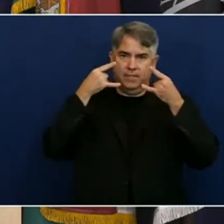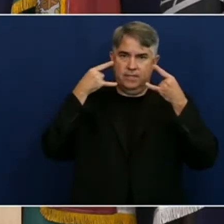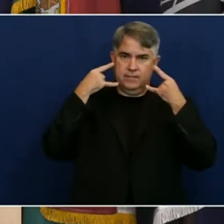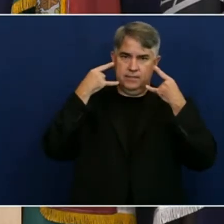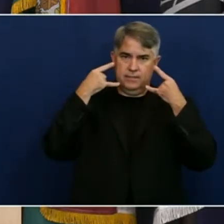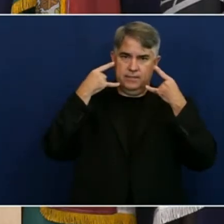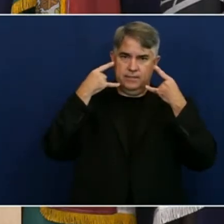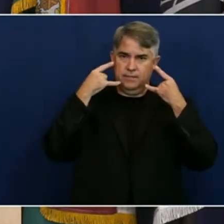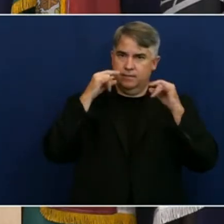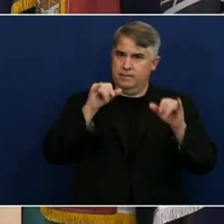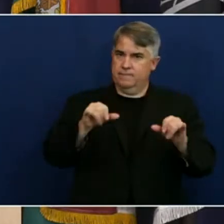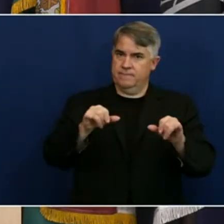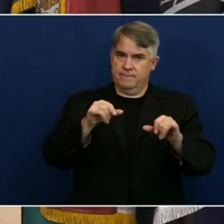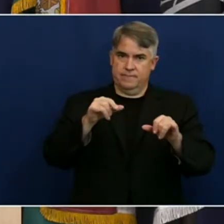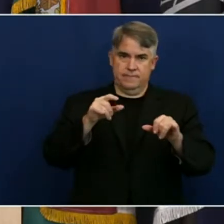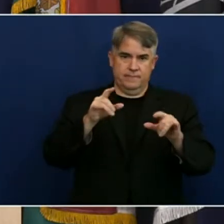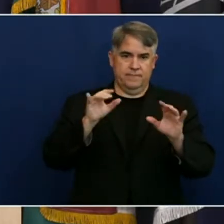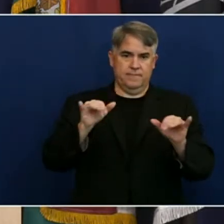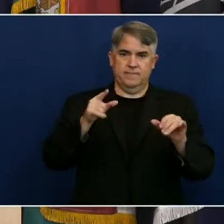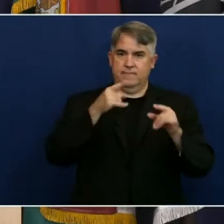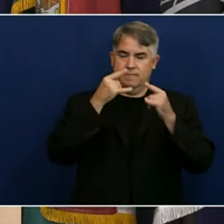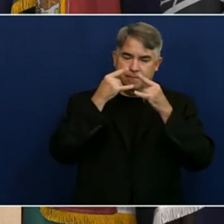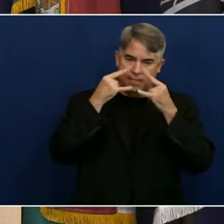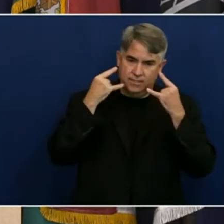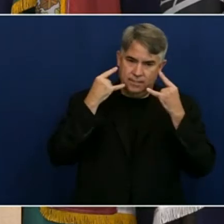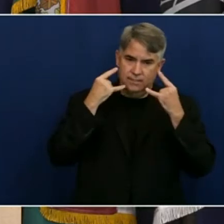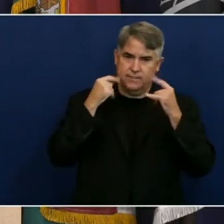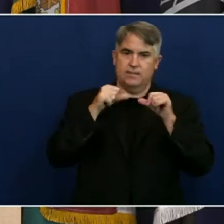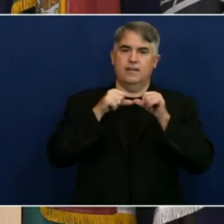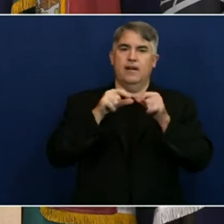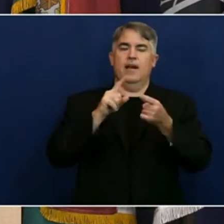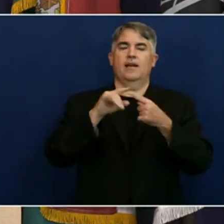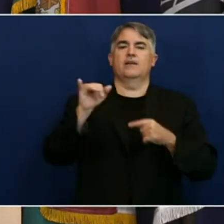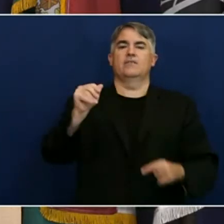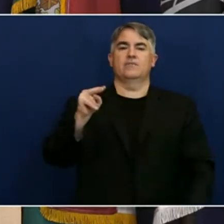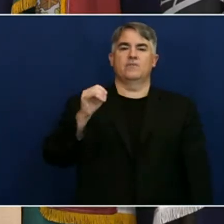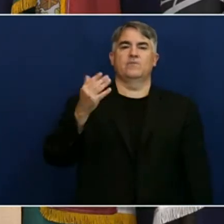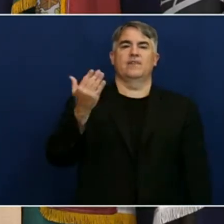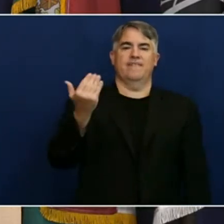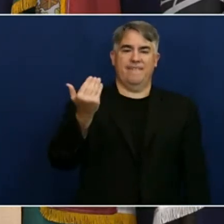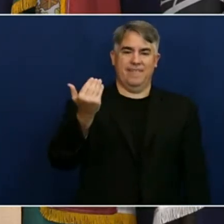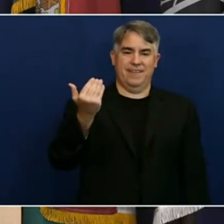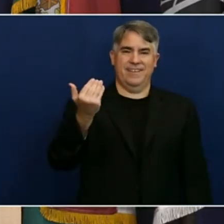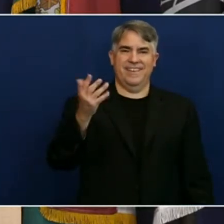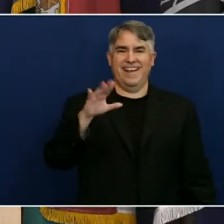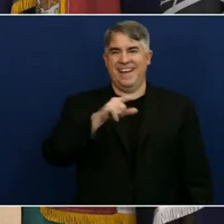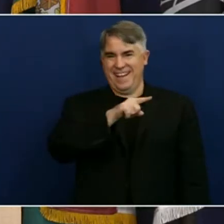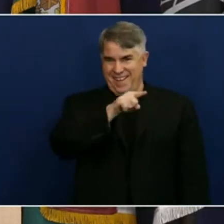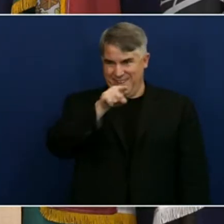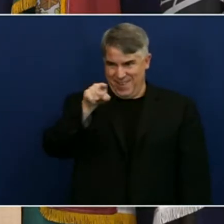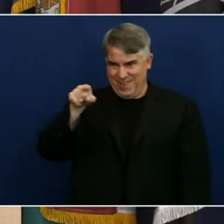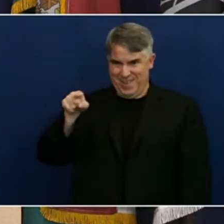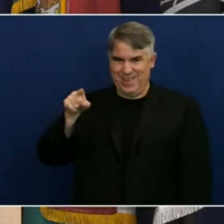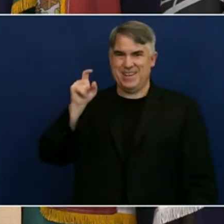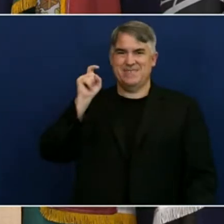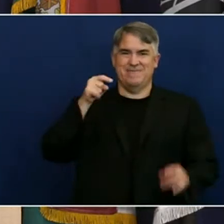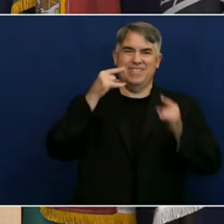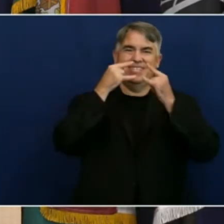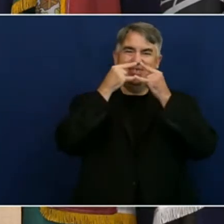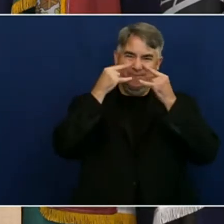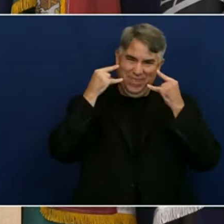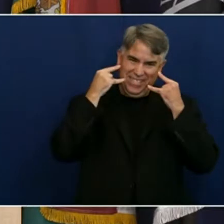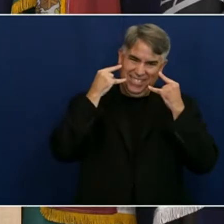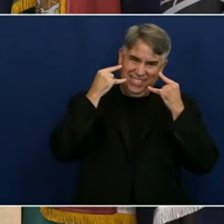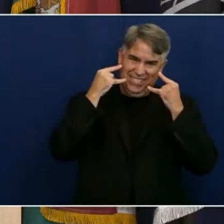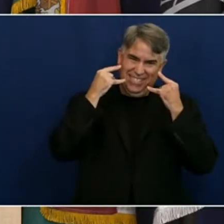for a couple more weeks. And so the expectation is that everyone will follow those requirements in San